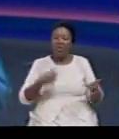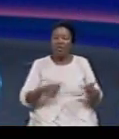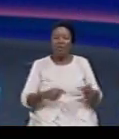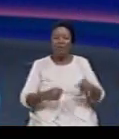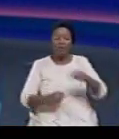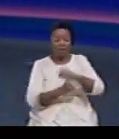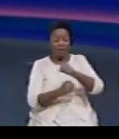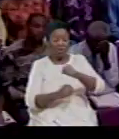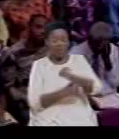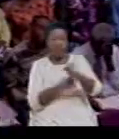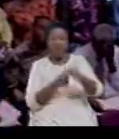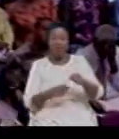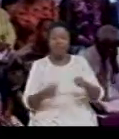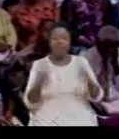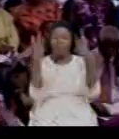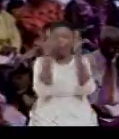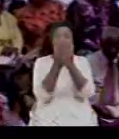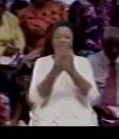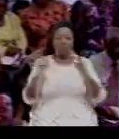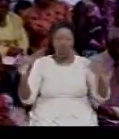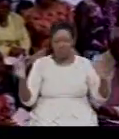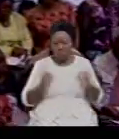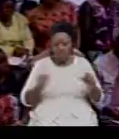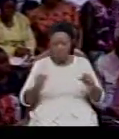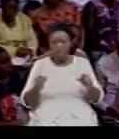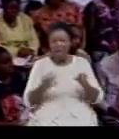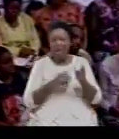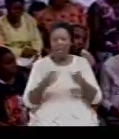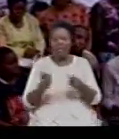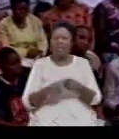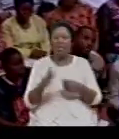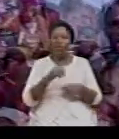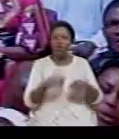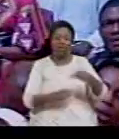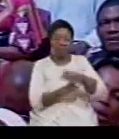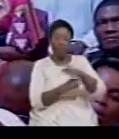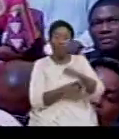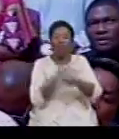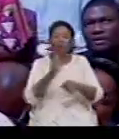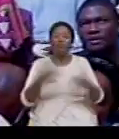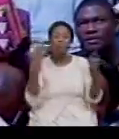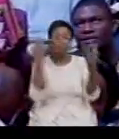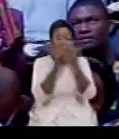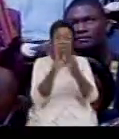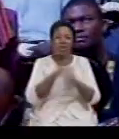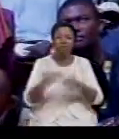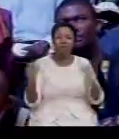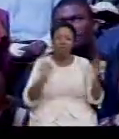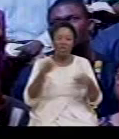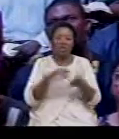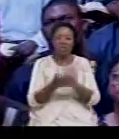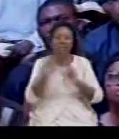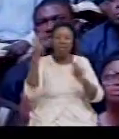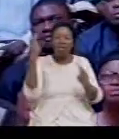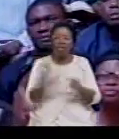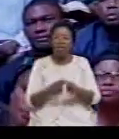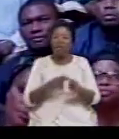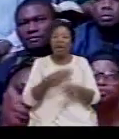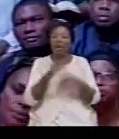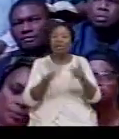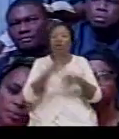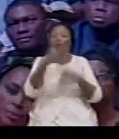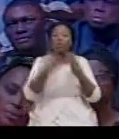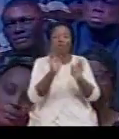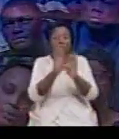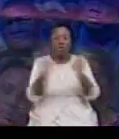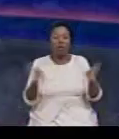shook, the foundation of a prison was shake in Jesus' name. All the doors were open, the windows were open,